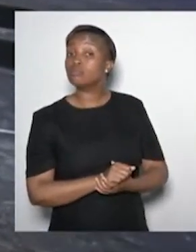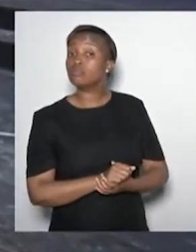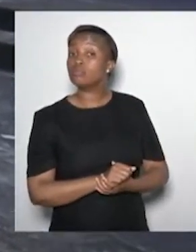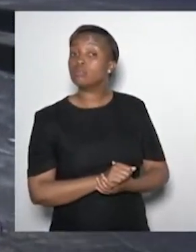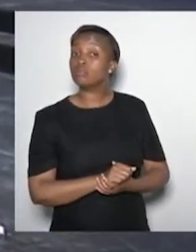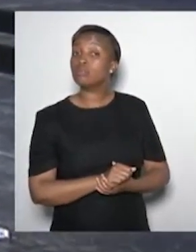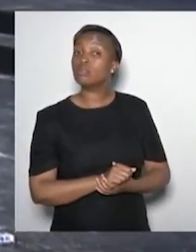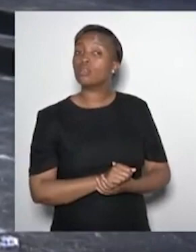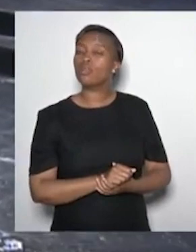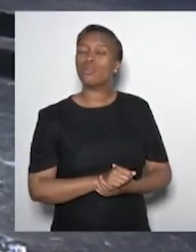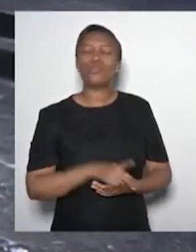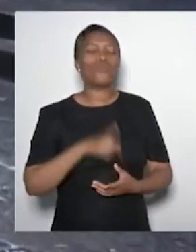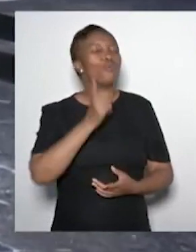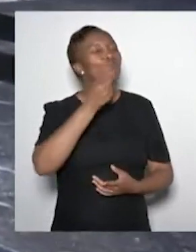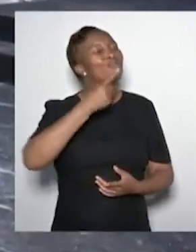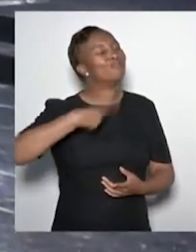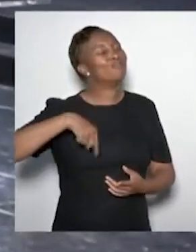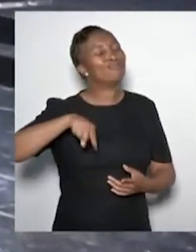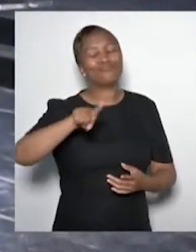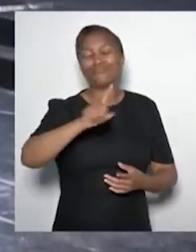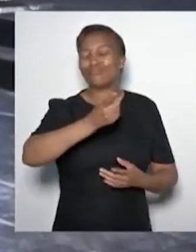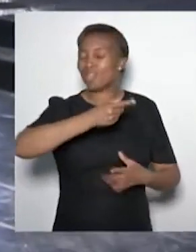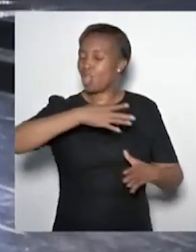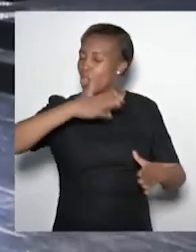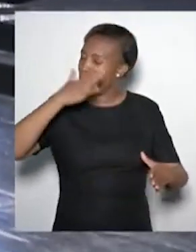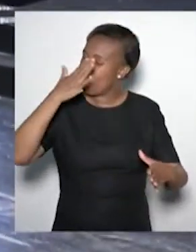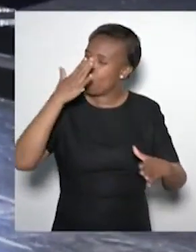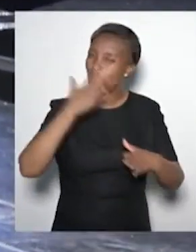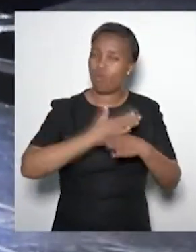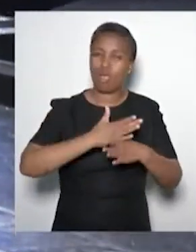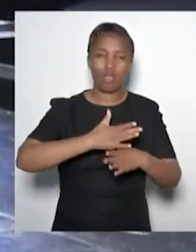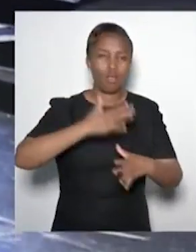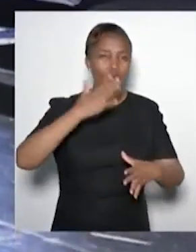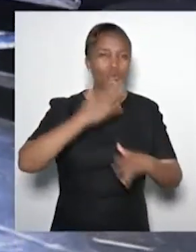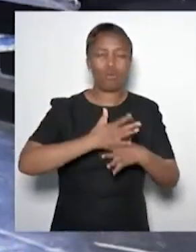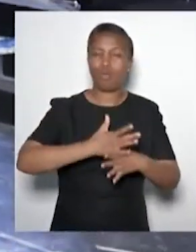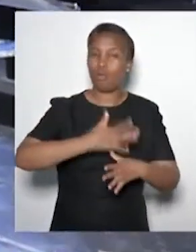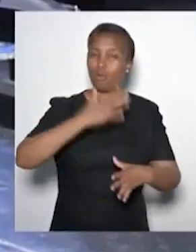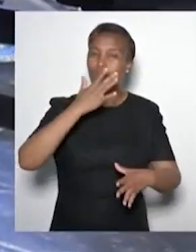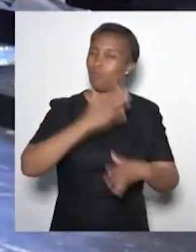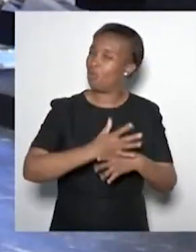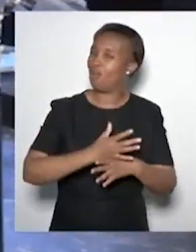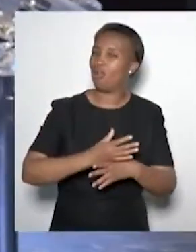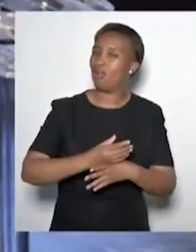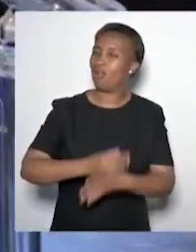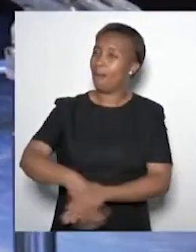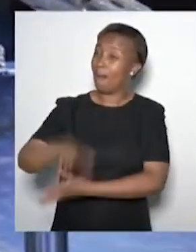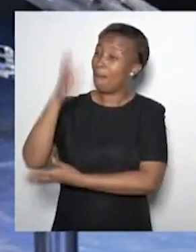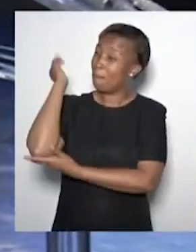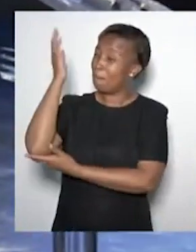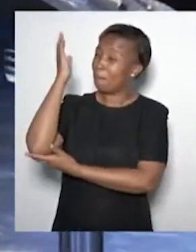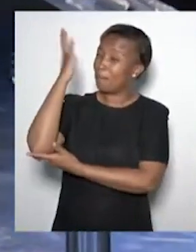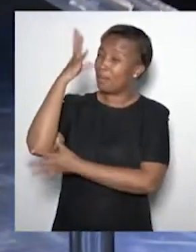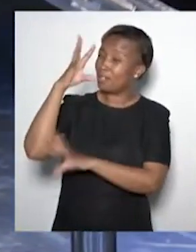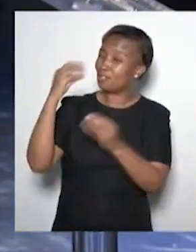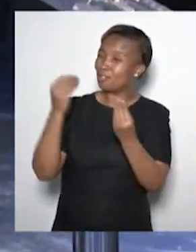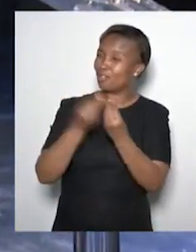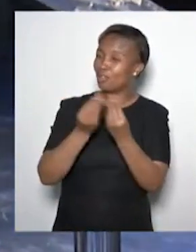We would work the work of the ministry while it is still day.